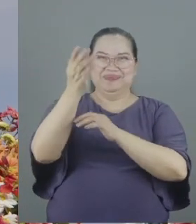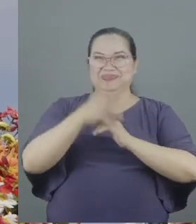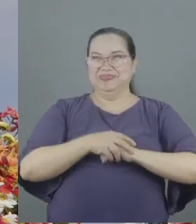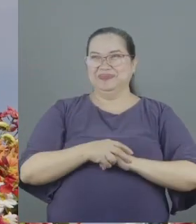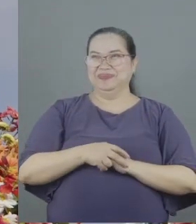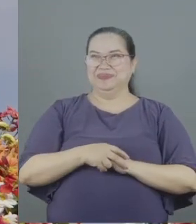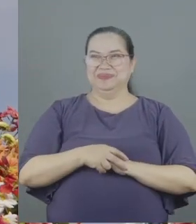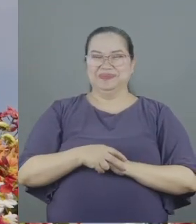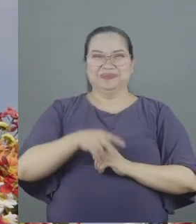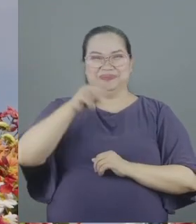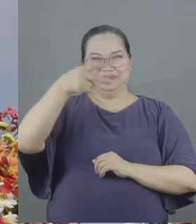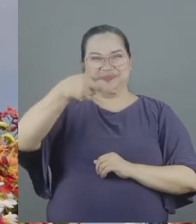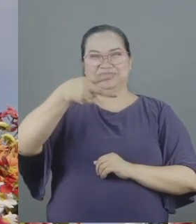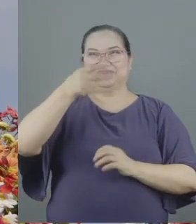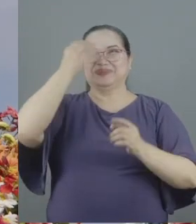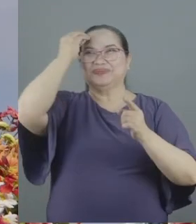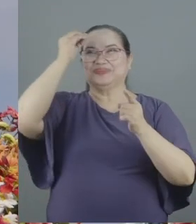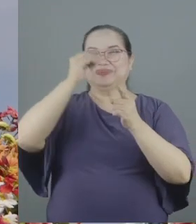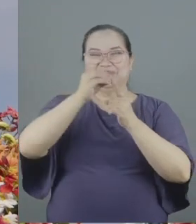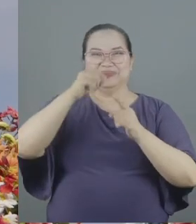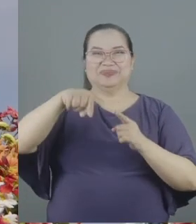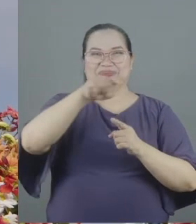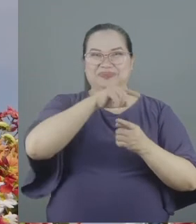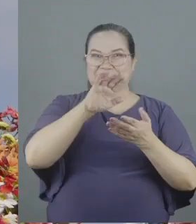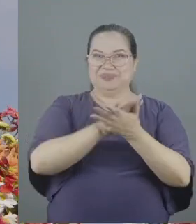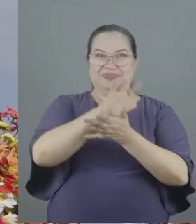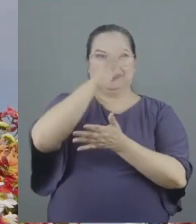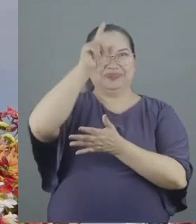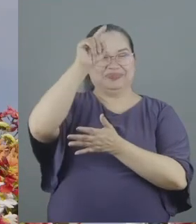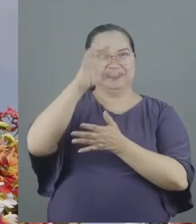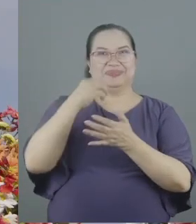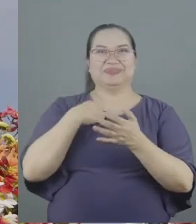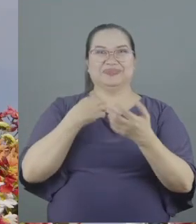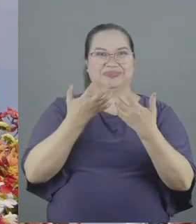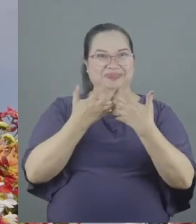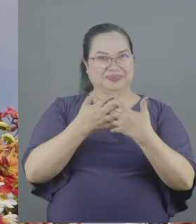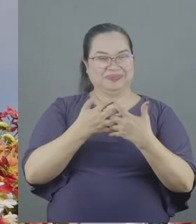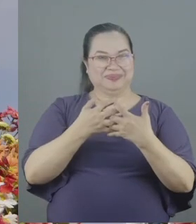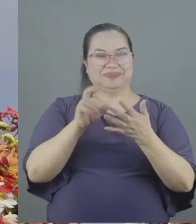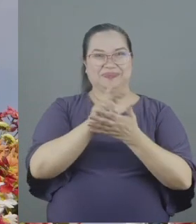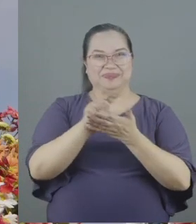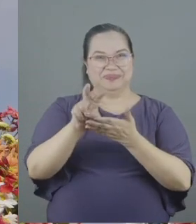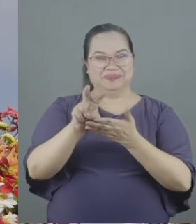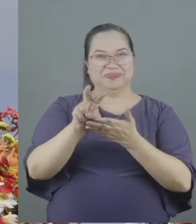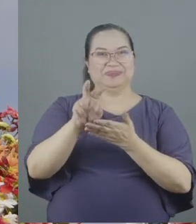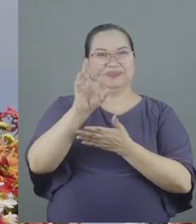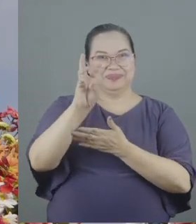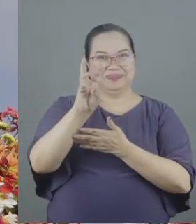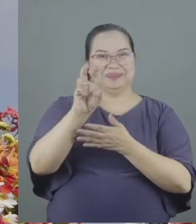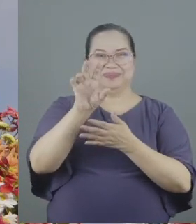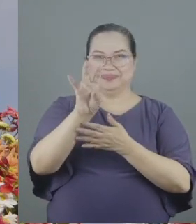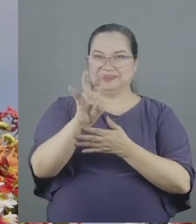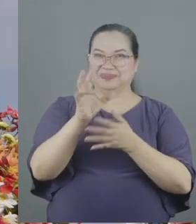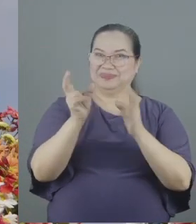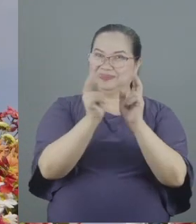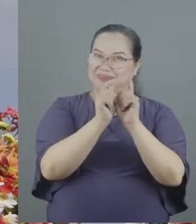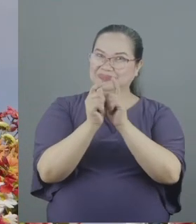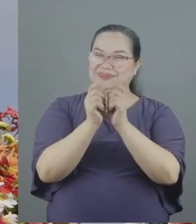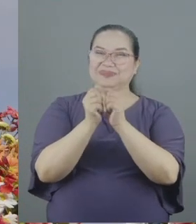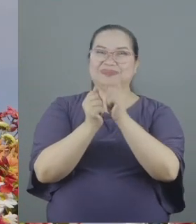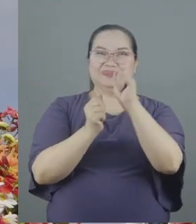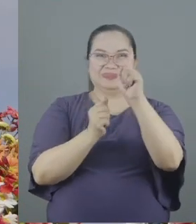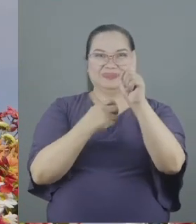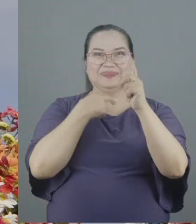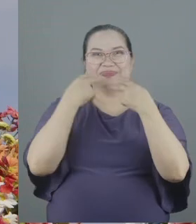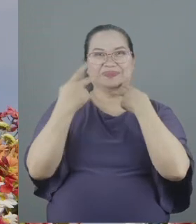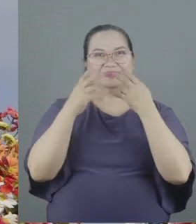the second objective is so that we can glorify God in our unity verses six and seven that together you may with one voice